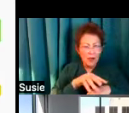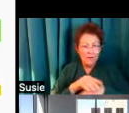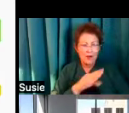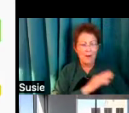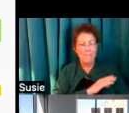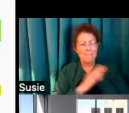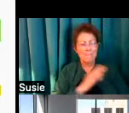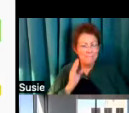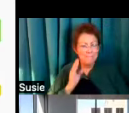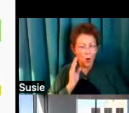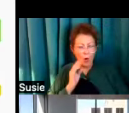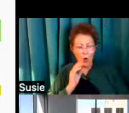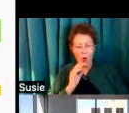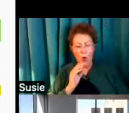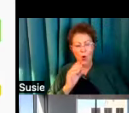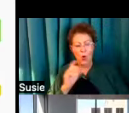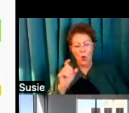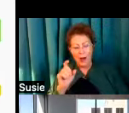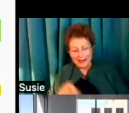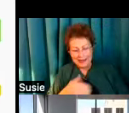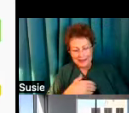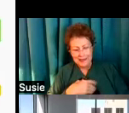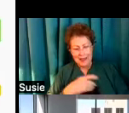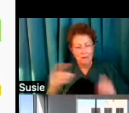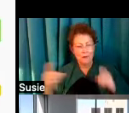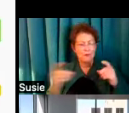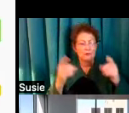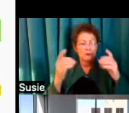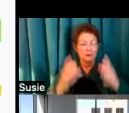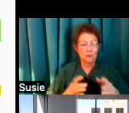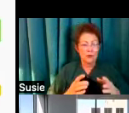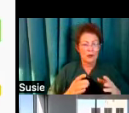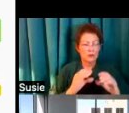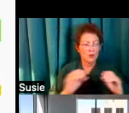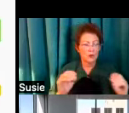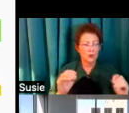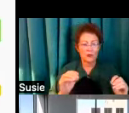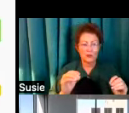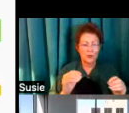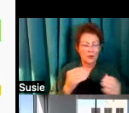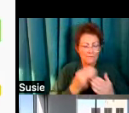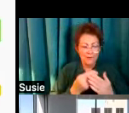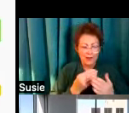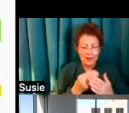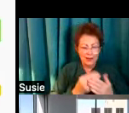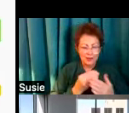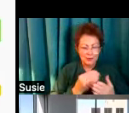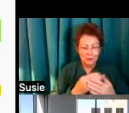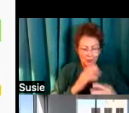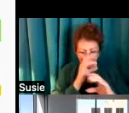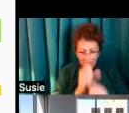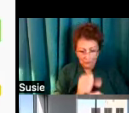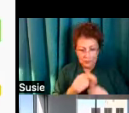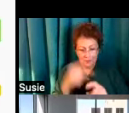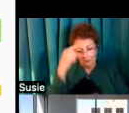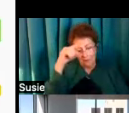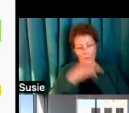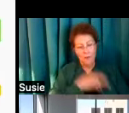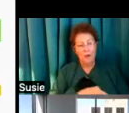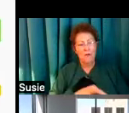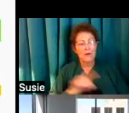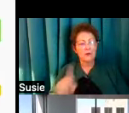the nonprofit board, needs to have directors that have no financial interest in the for-profit, that only are